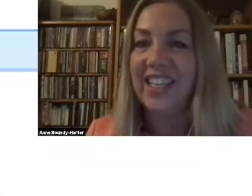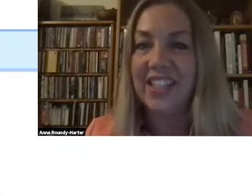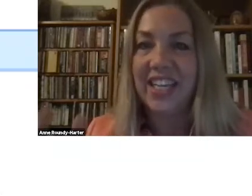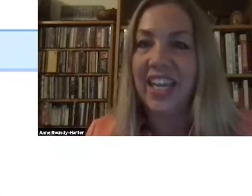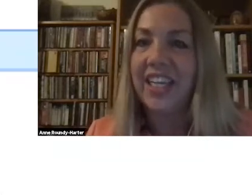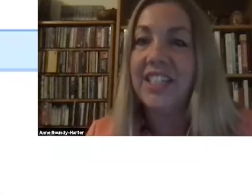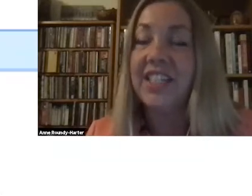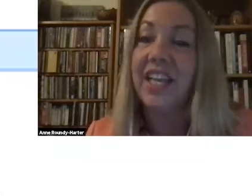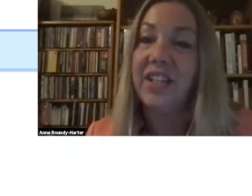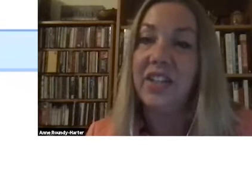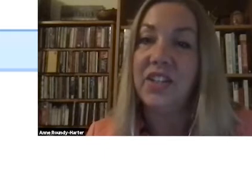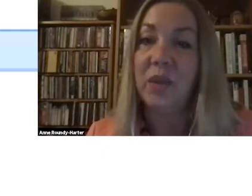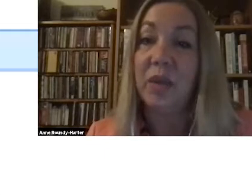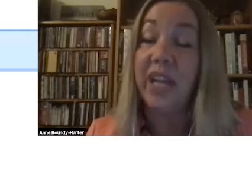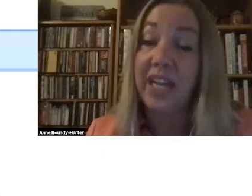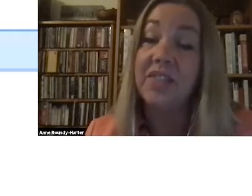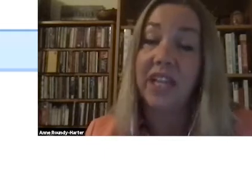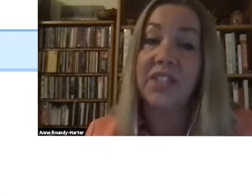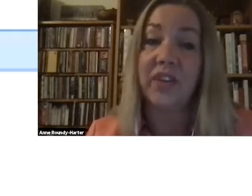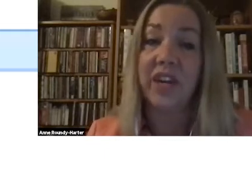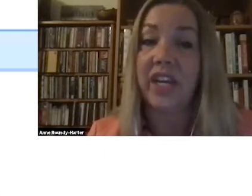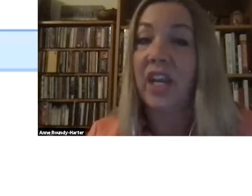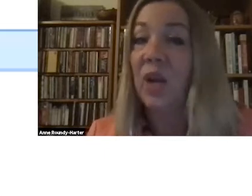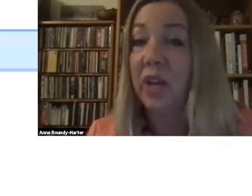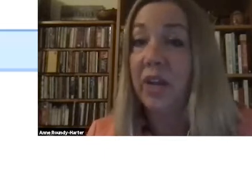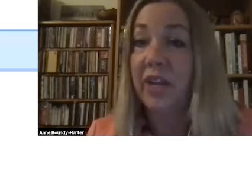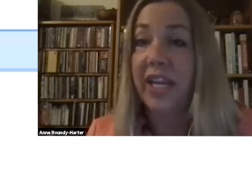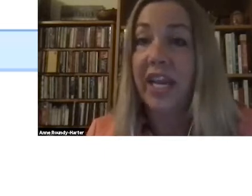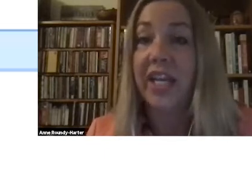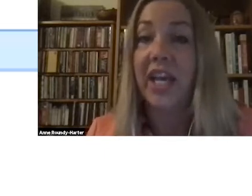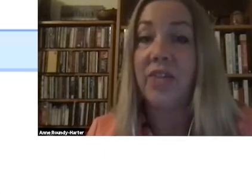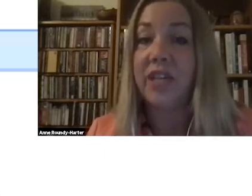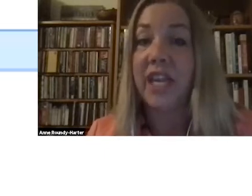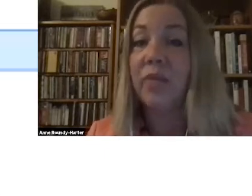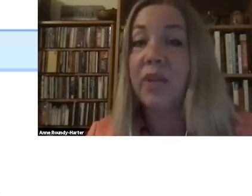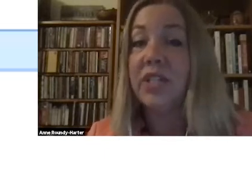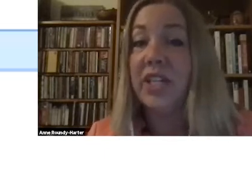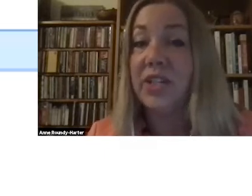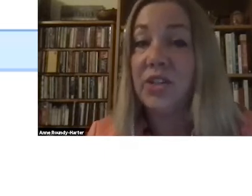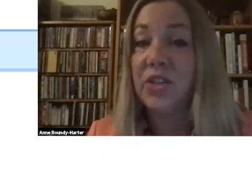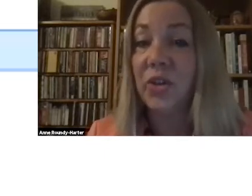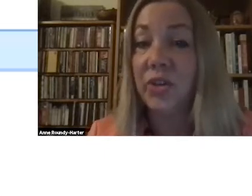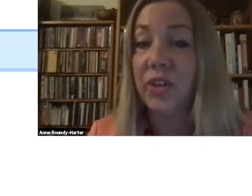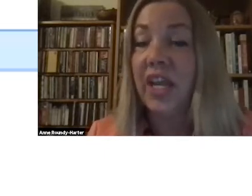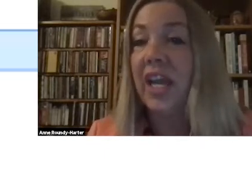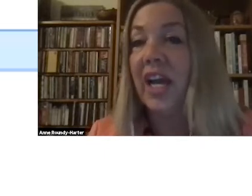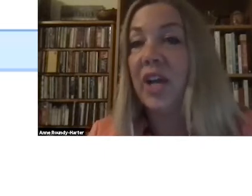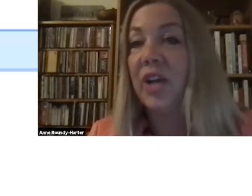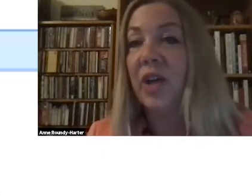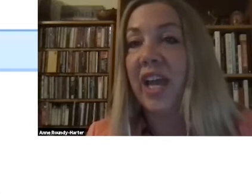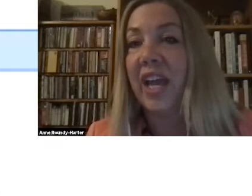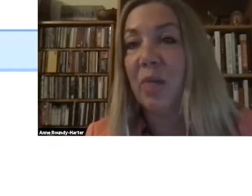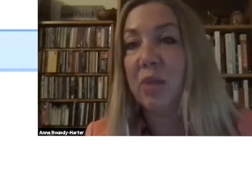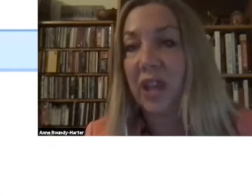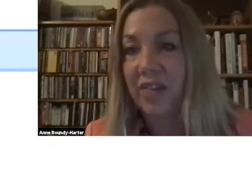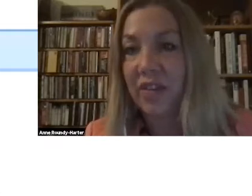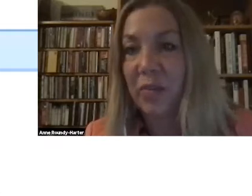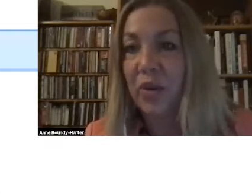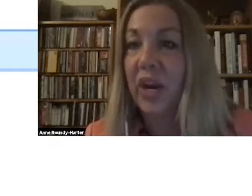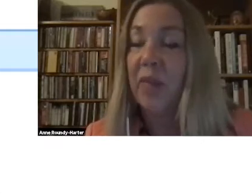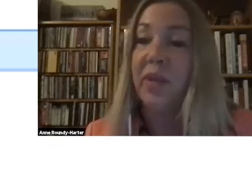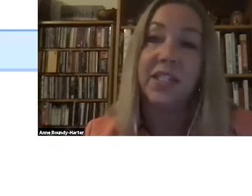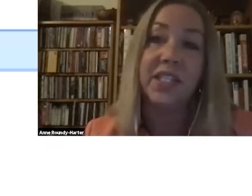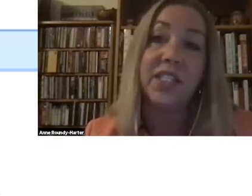because the deadline is at the end of this week, but as of last Friday, we already had 181 teachers total who had applied